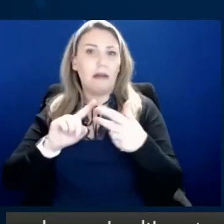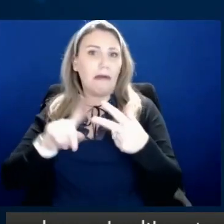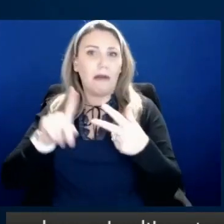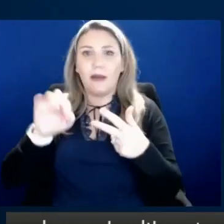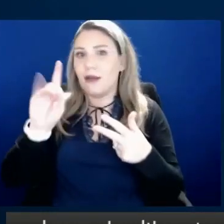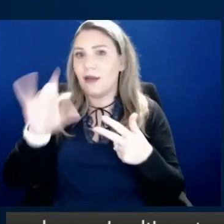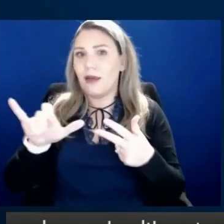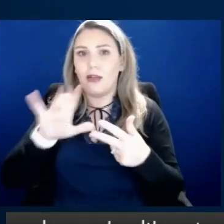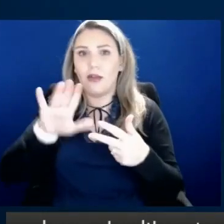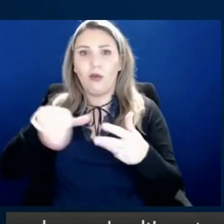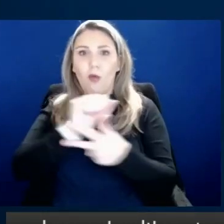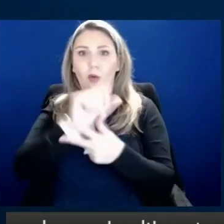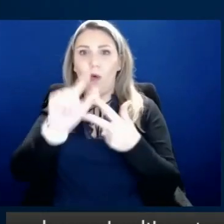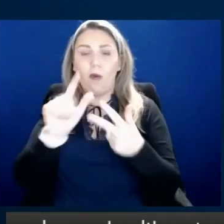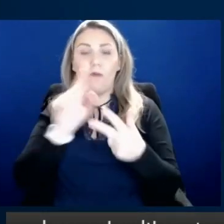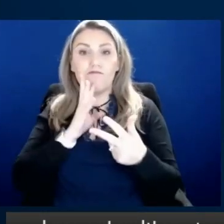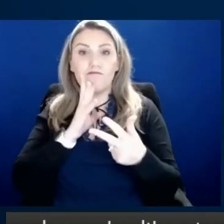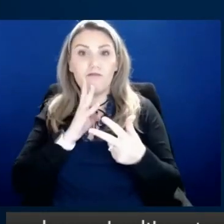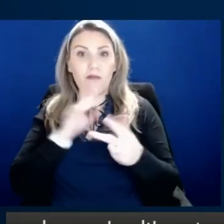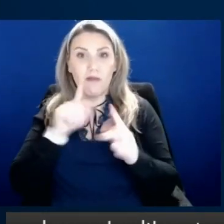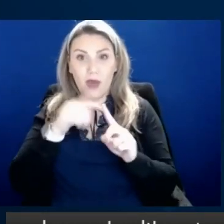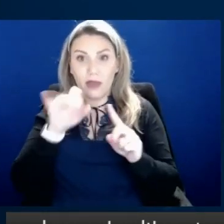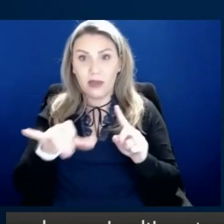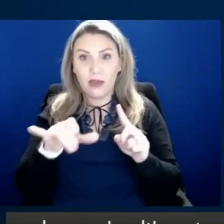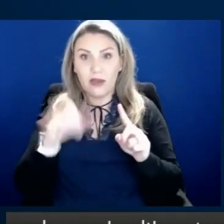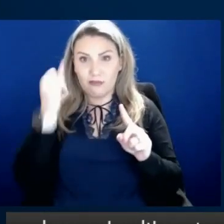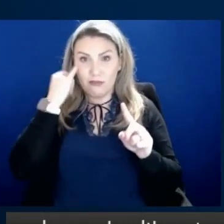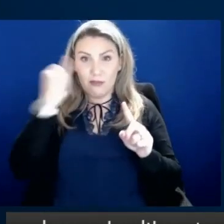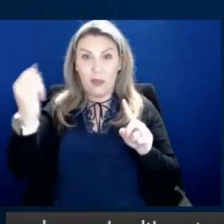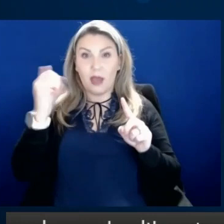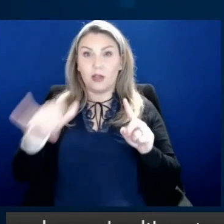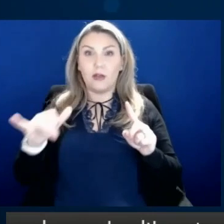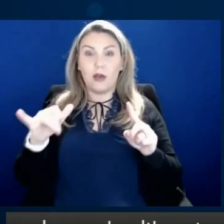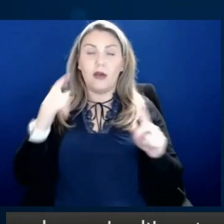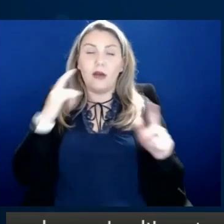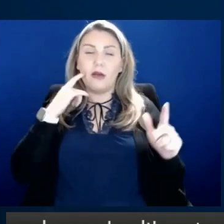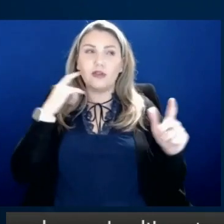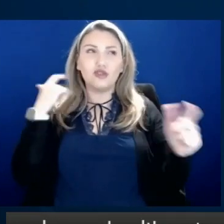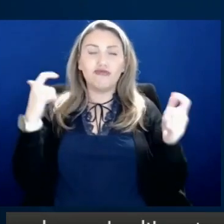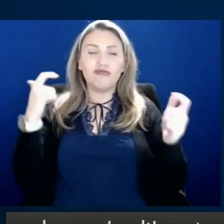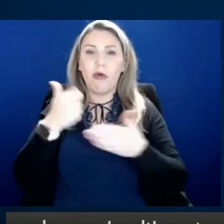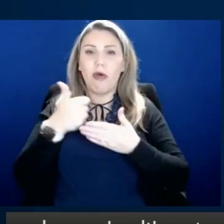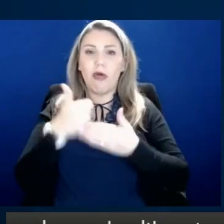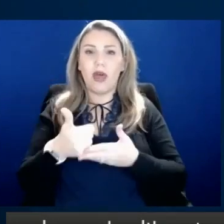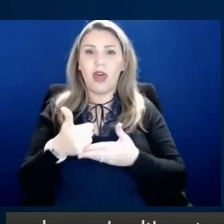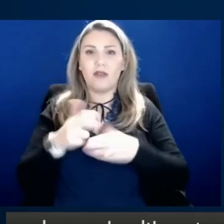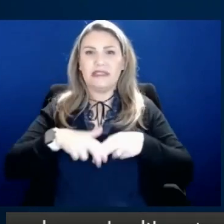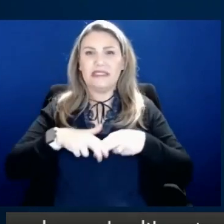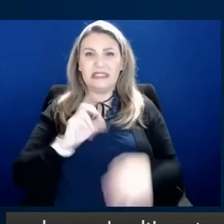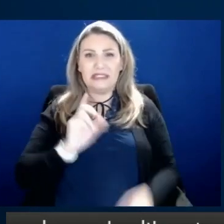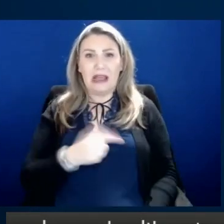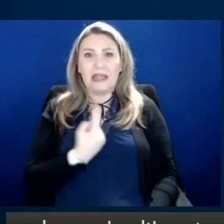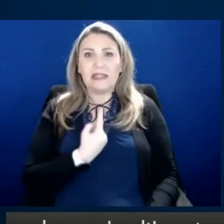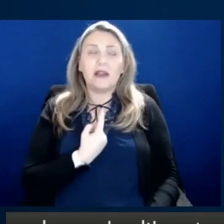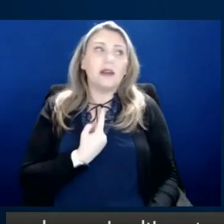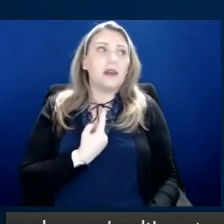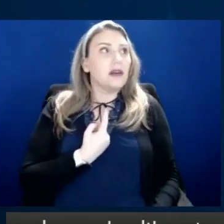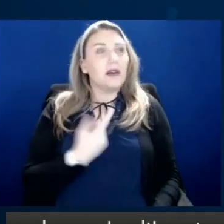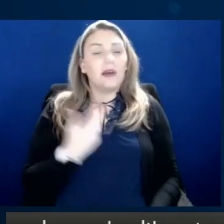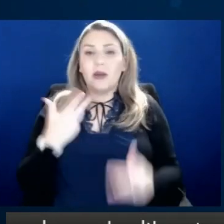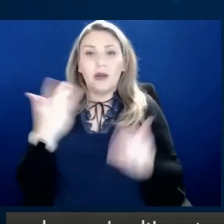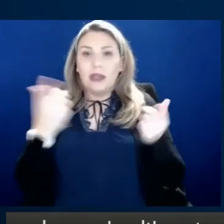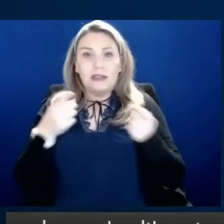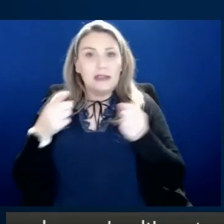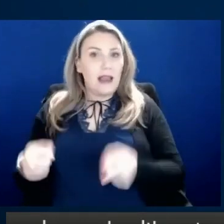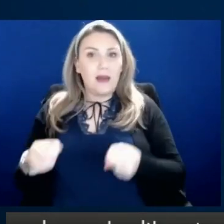mean, can you imagine this being such a big help? I mean, I know you've sat there Huge kind of help. feeling isolated, going, what is going on? I feel weird.